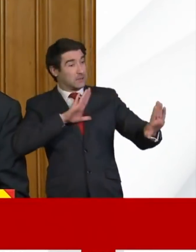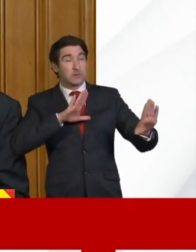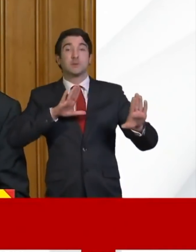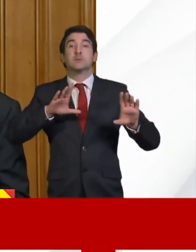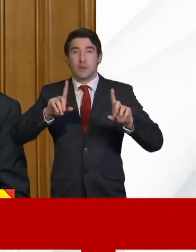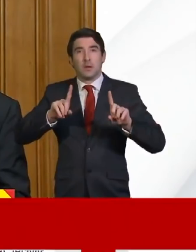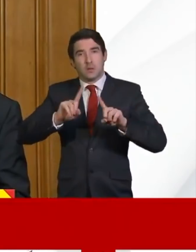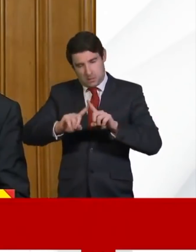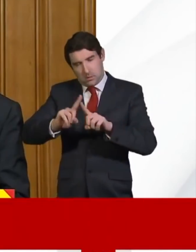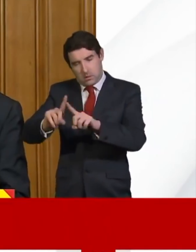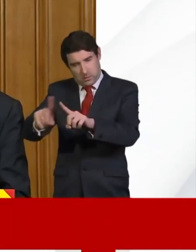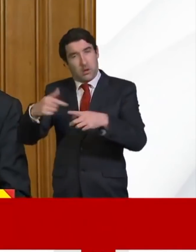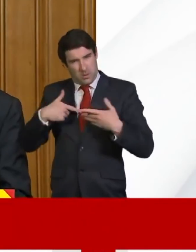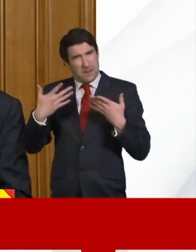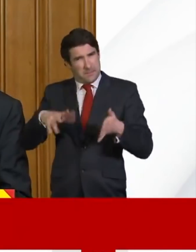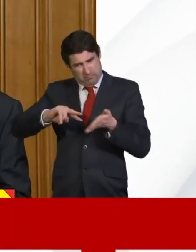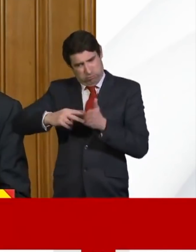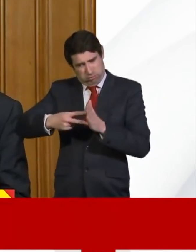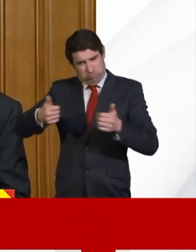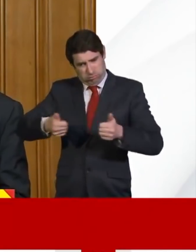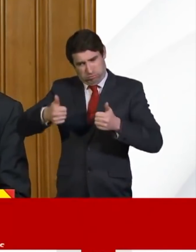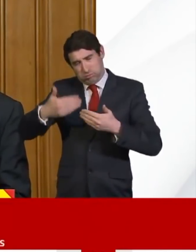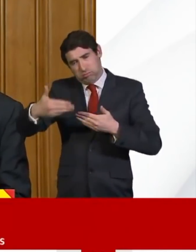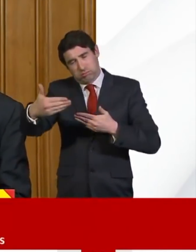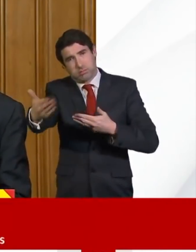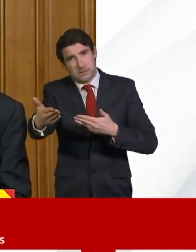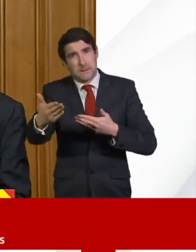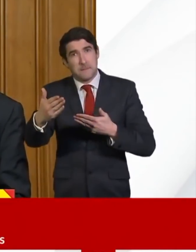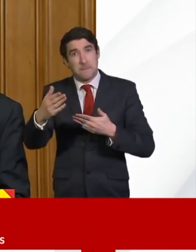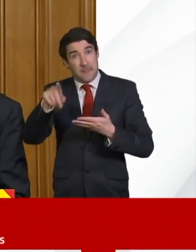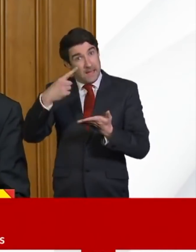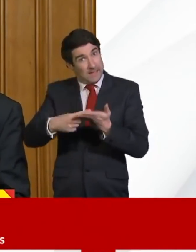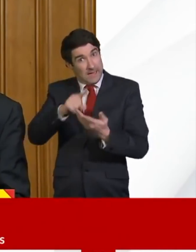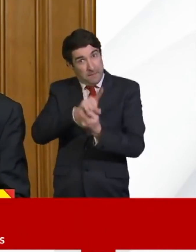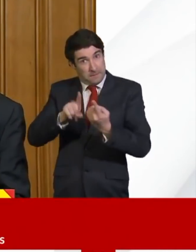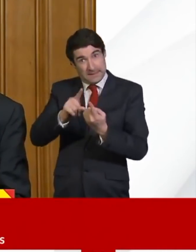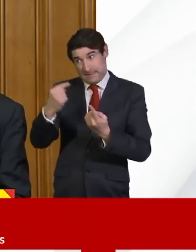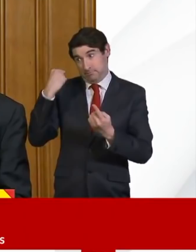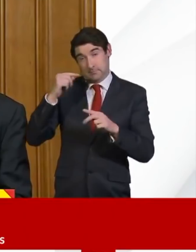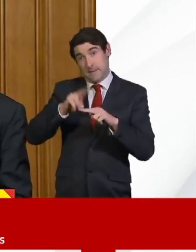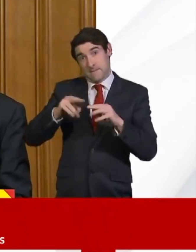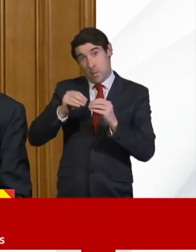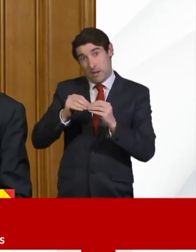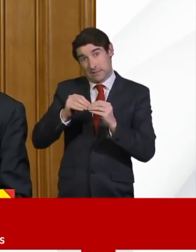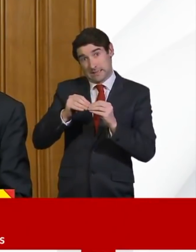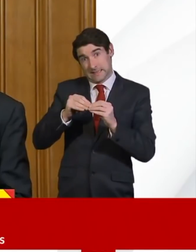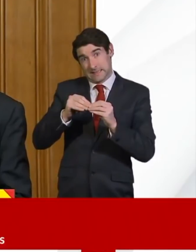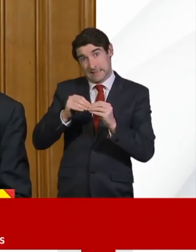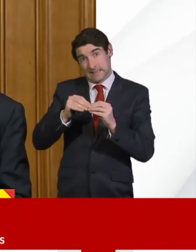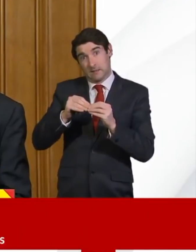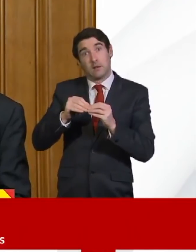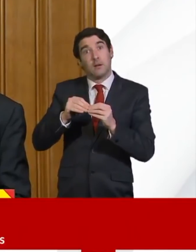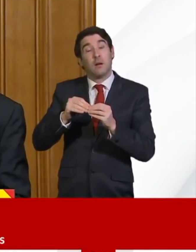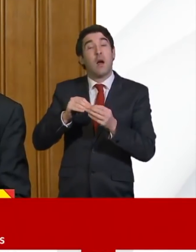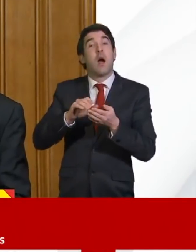lockdown to push the peak out to autumn. They were done throughout February. That's why in early March it was possible